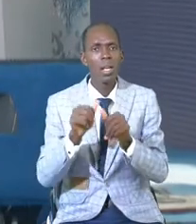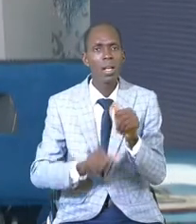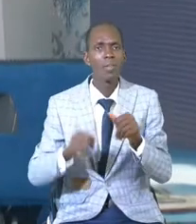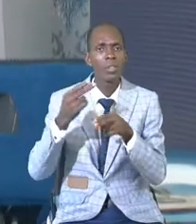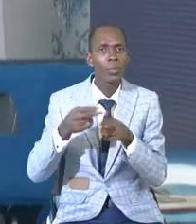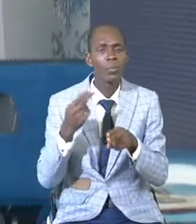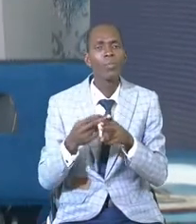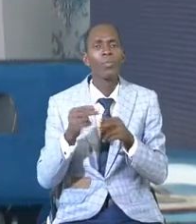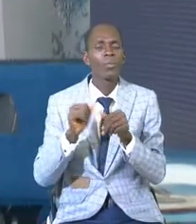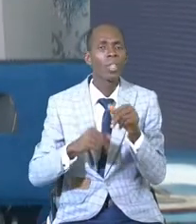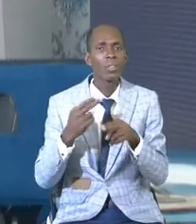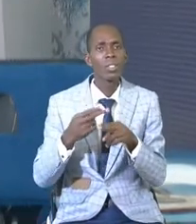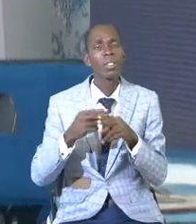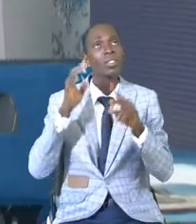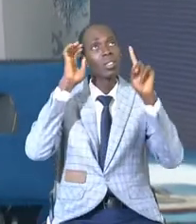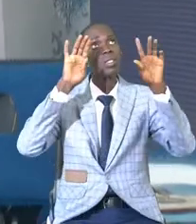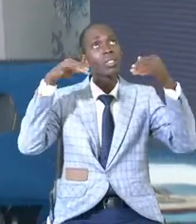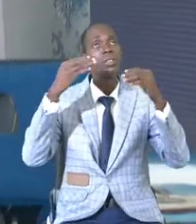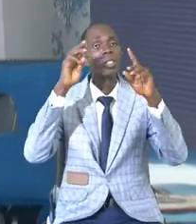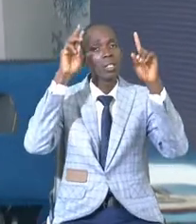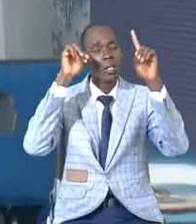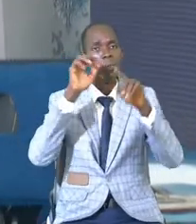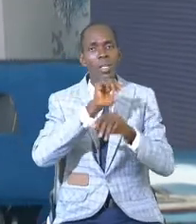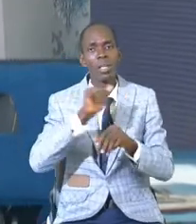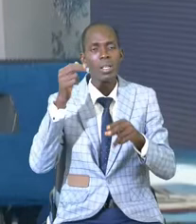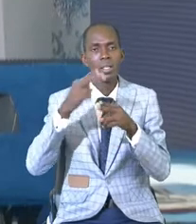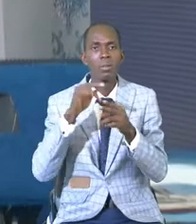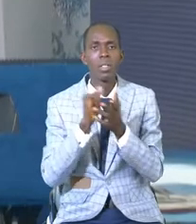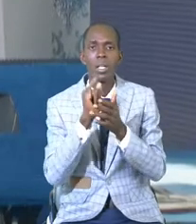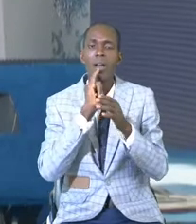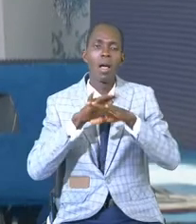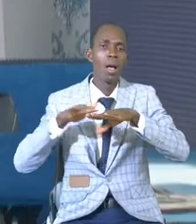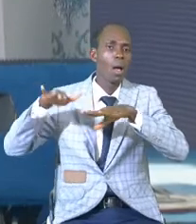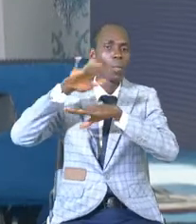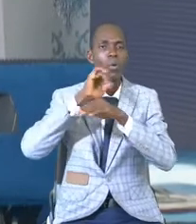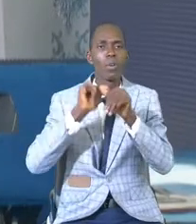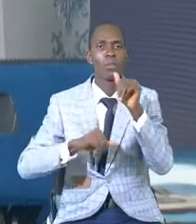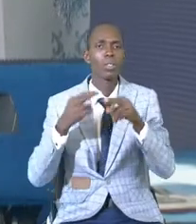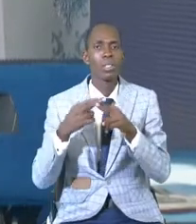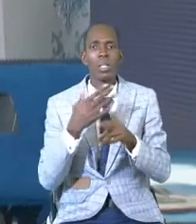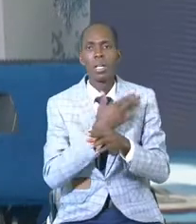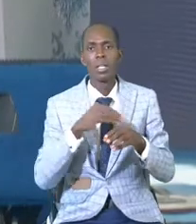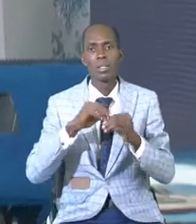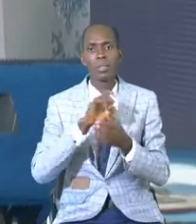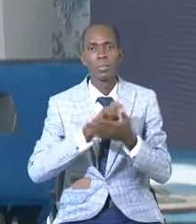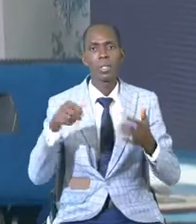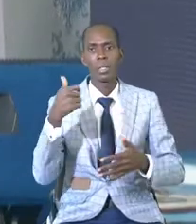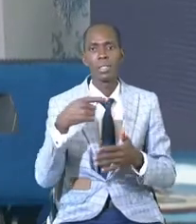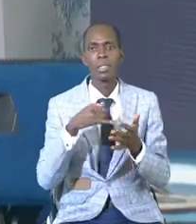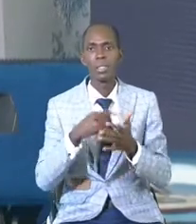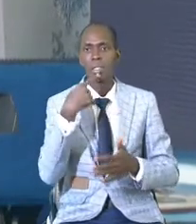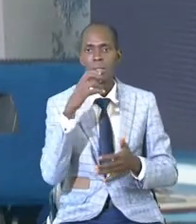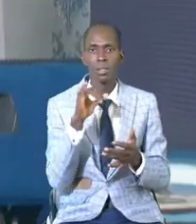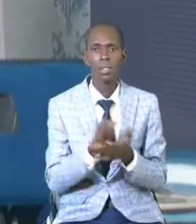a name which is above every name. And then in verse 10, it tells us, it says that at